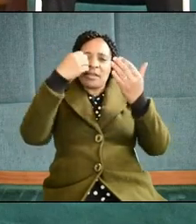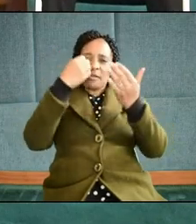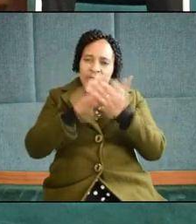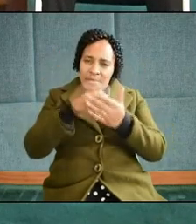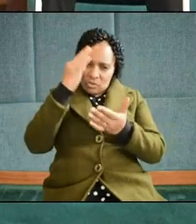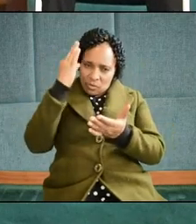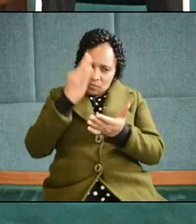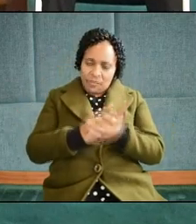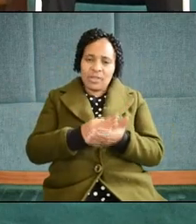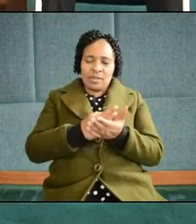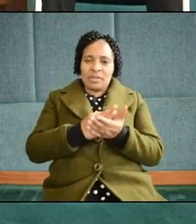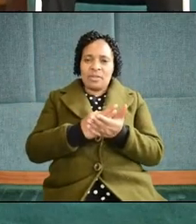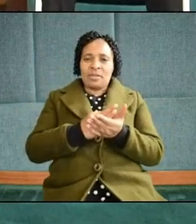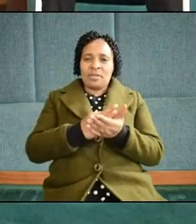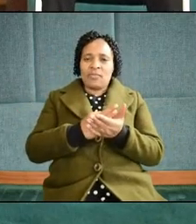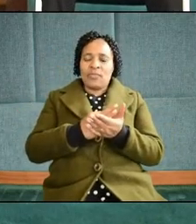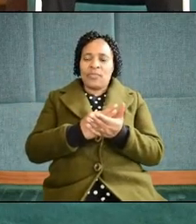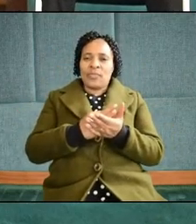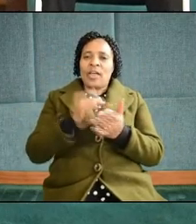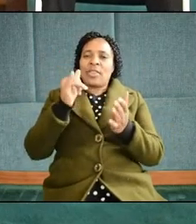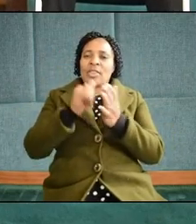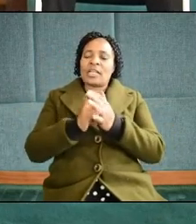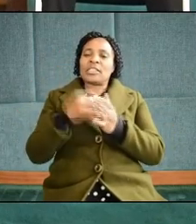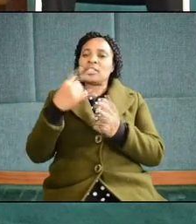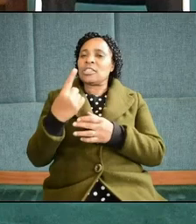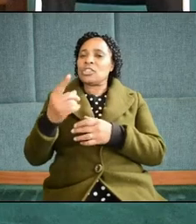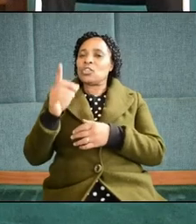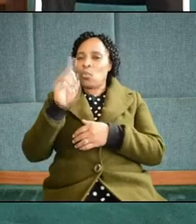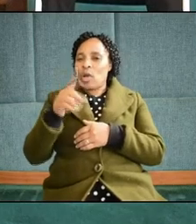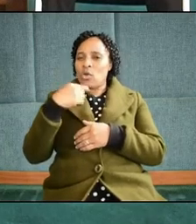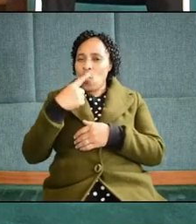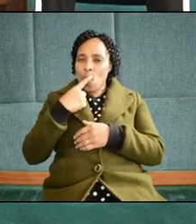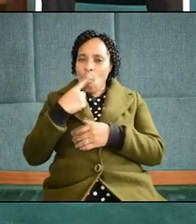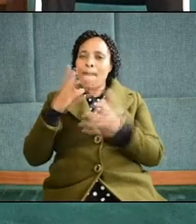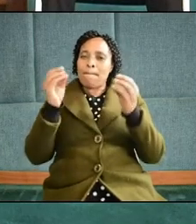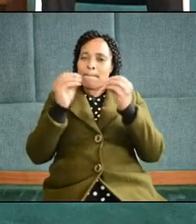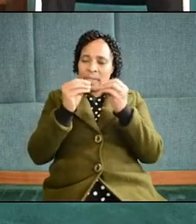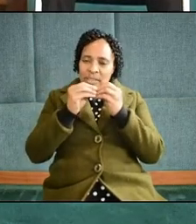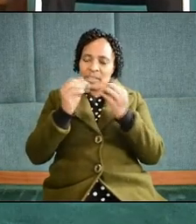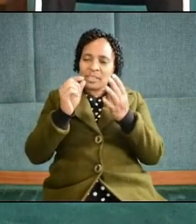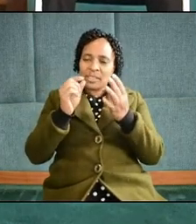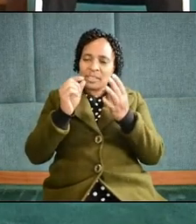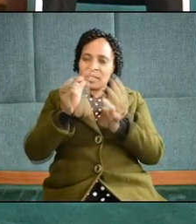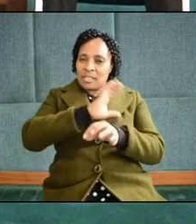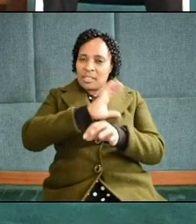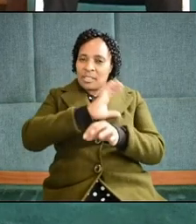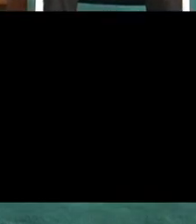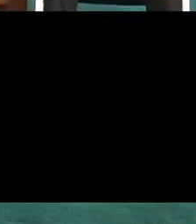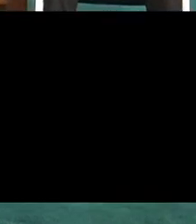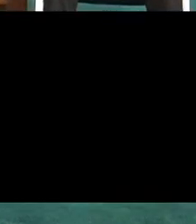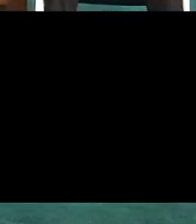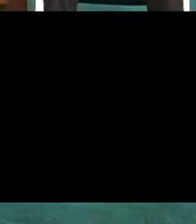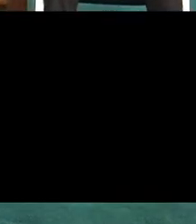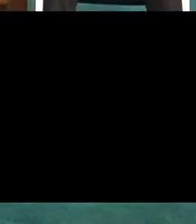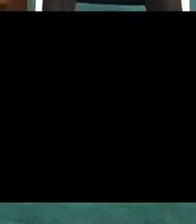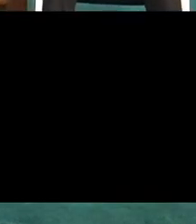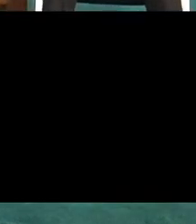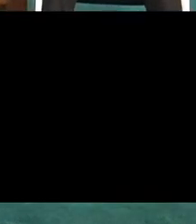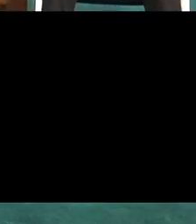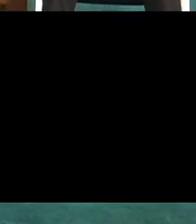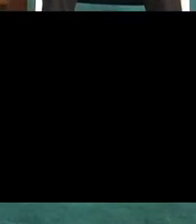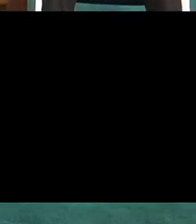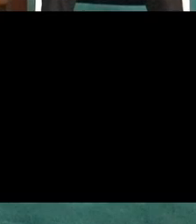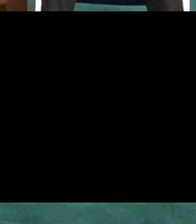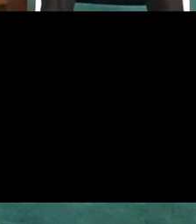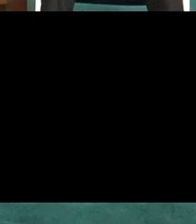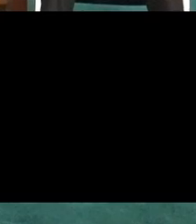of faith that everyone who meets Christ walks in the same